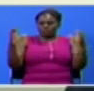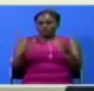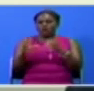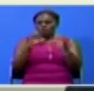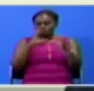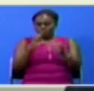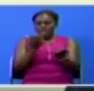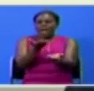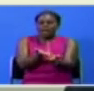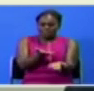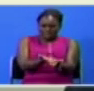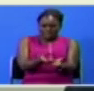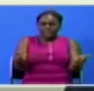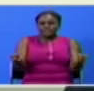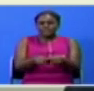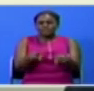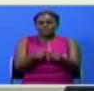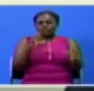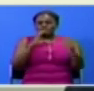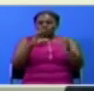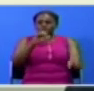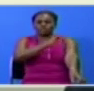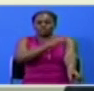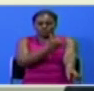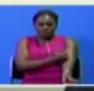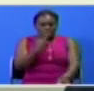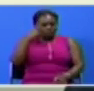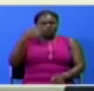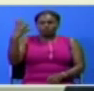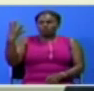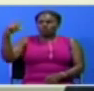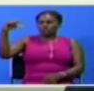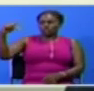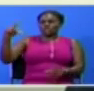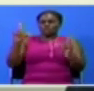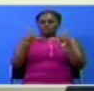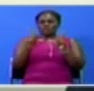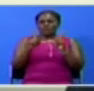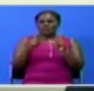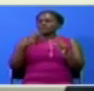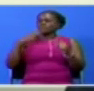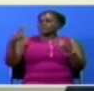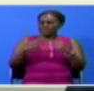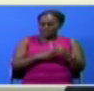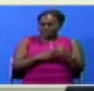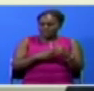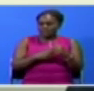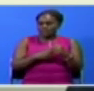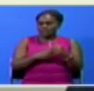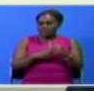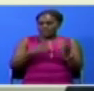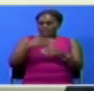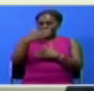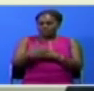Limited applied to the Communications Authority for the 4G LTE license on the 700 megahertz. After the